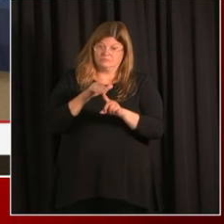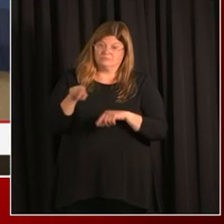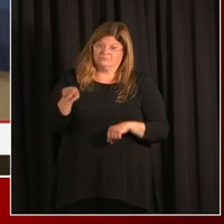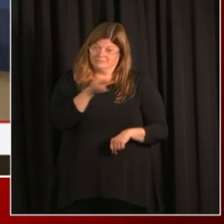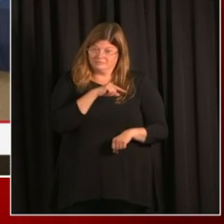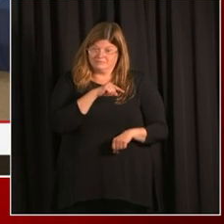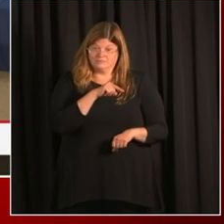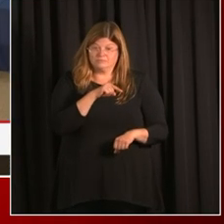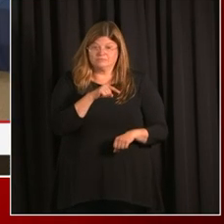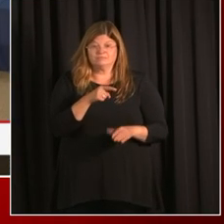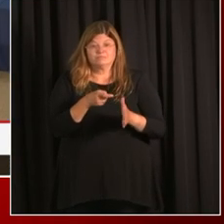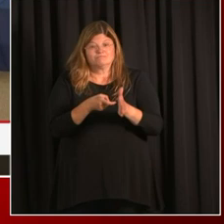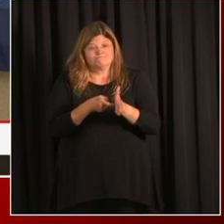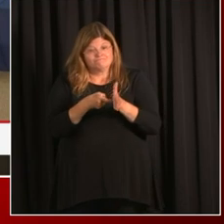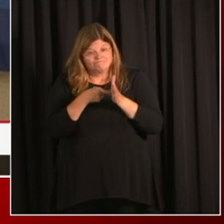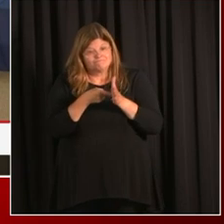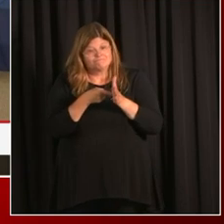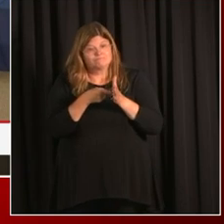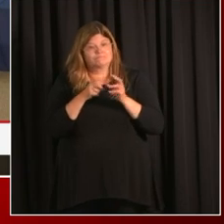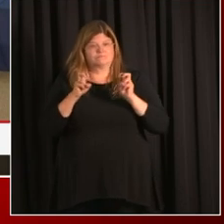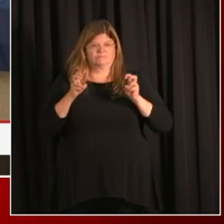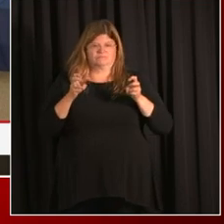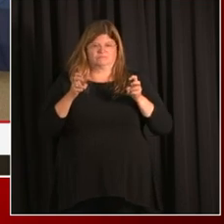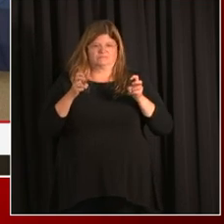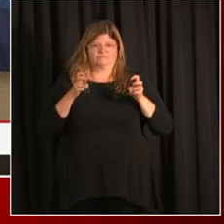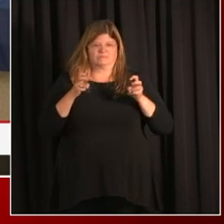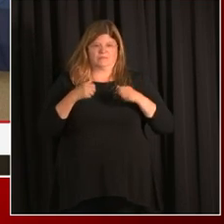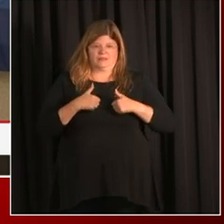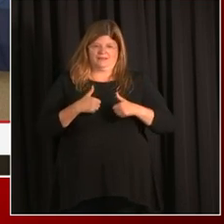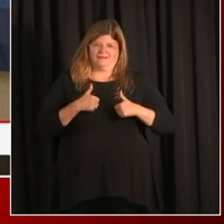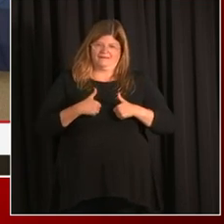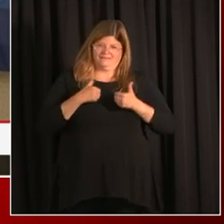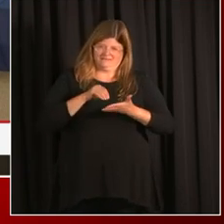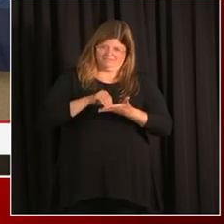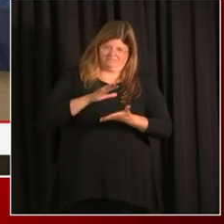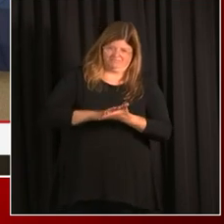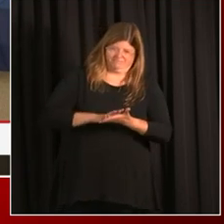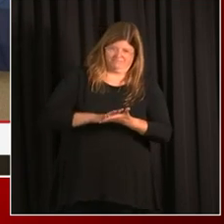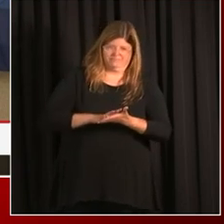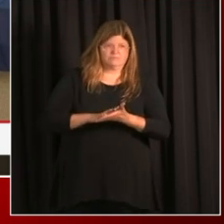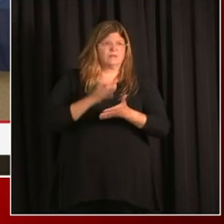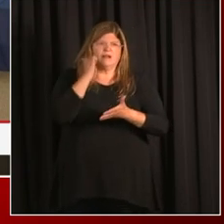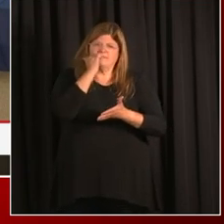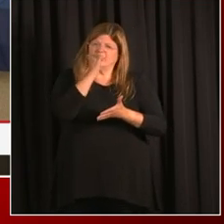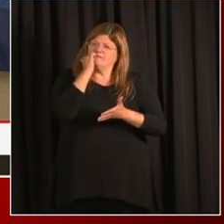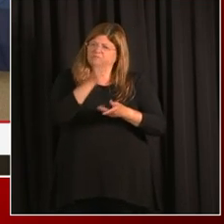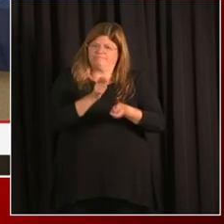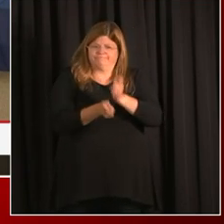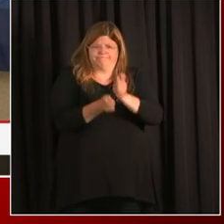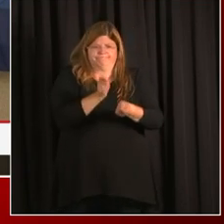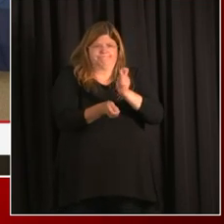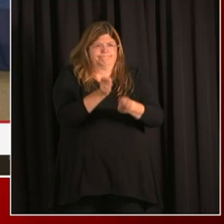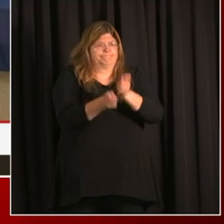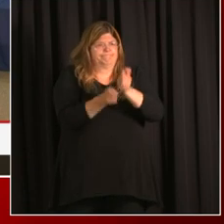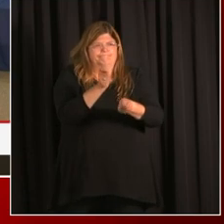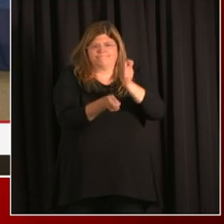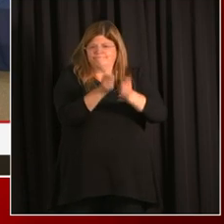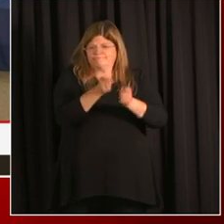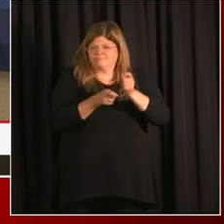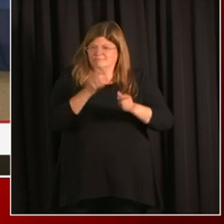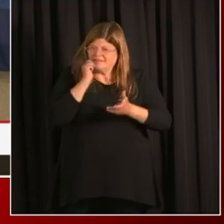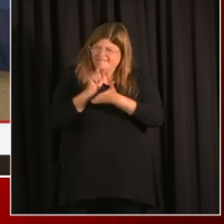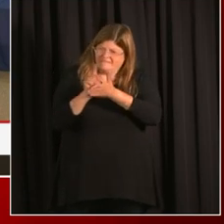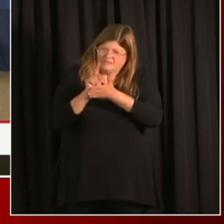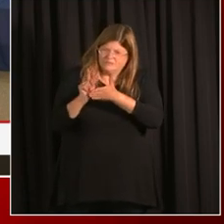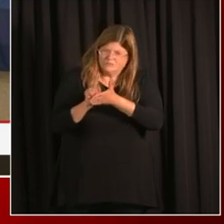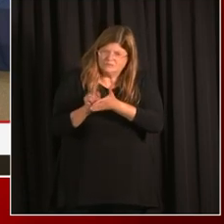are, I like to say, living documents, because we continually are updating and working with the full